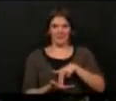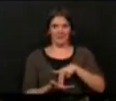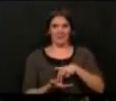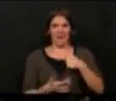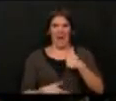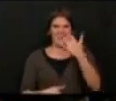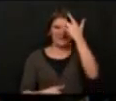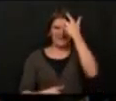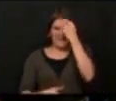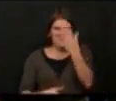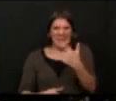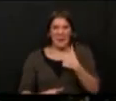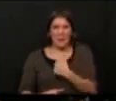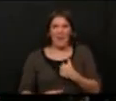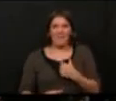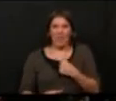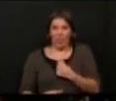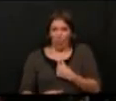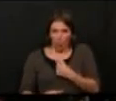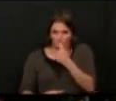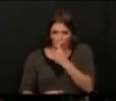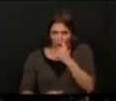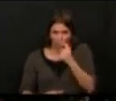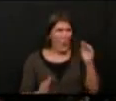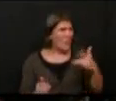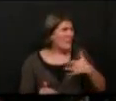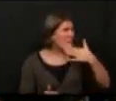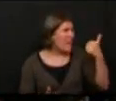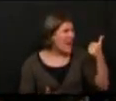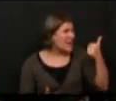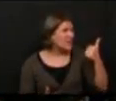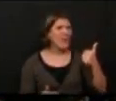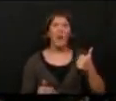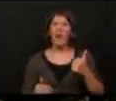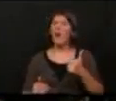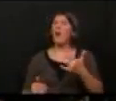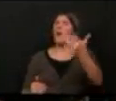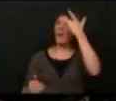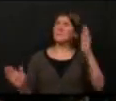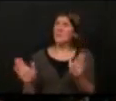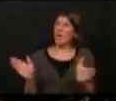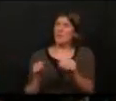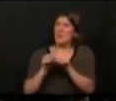sick tonight. So I was hoping to feel better. Oh, good. Small room.